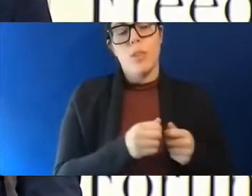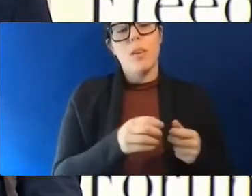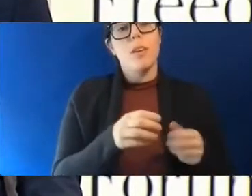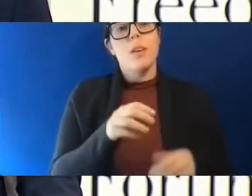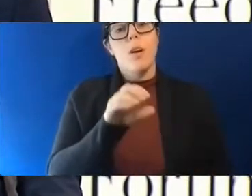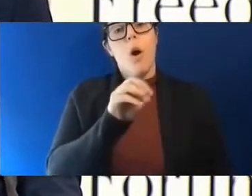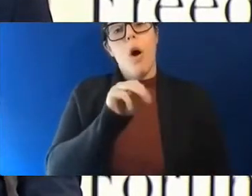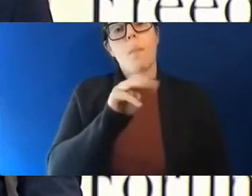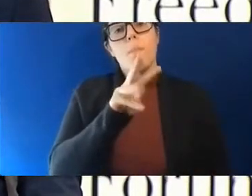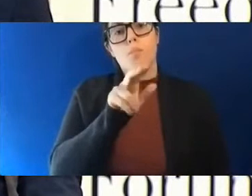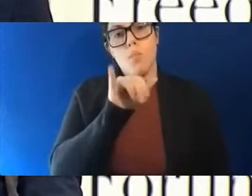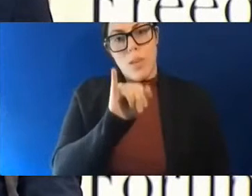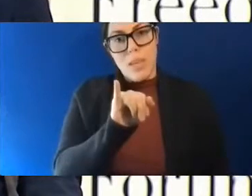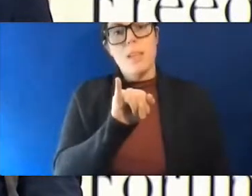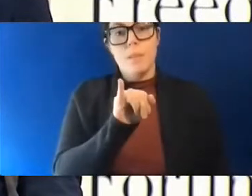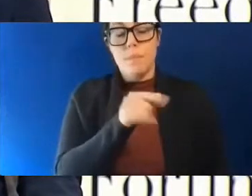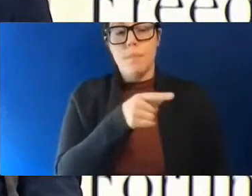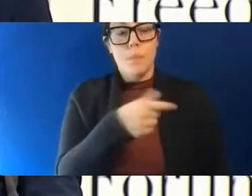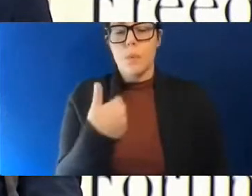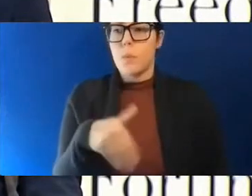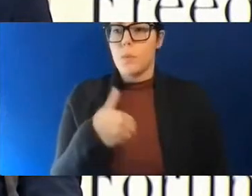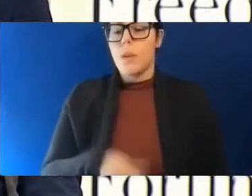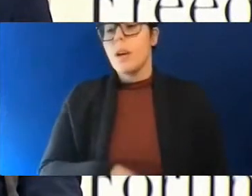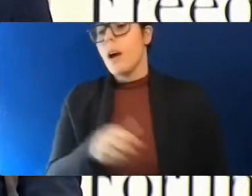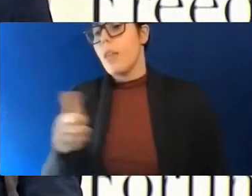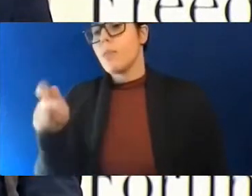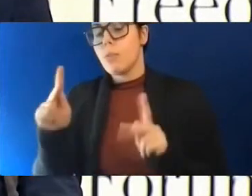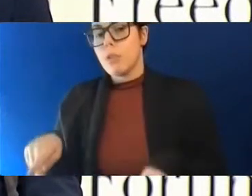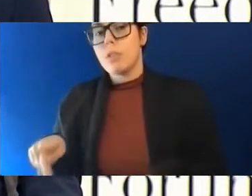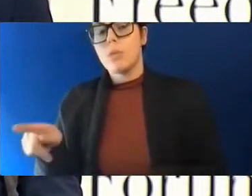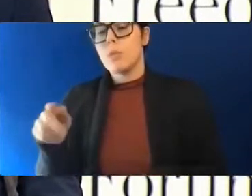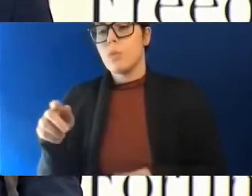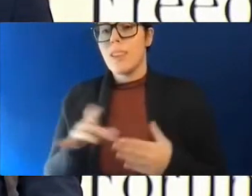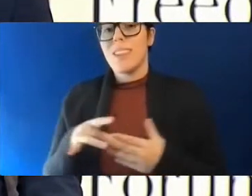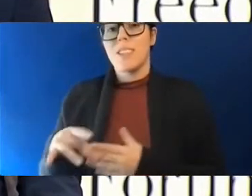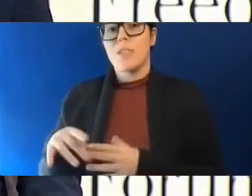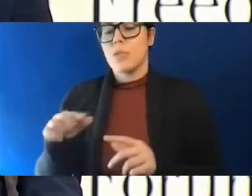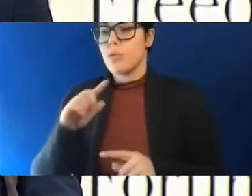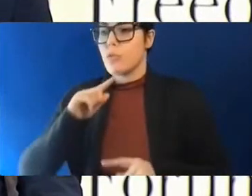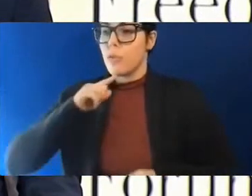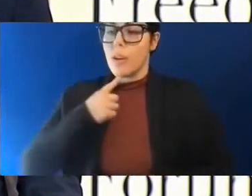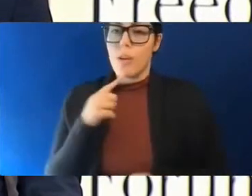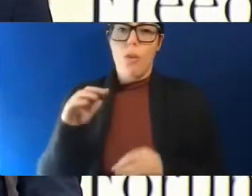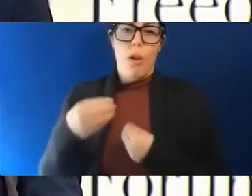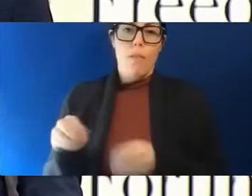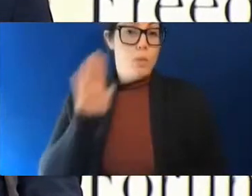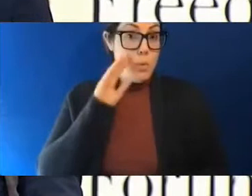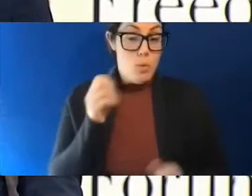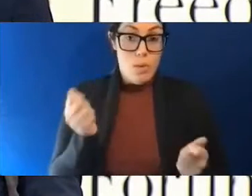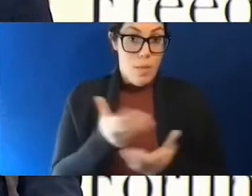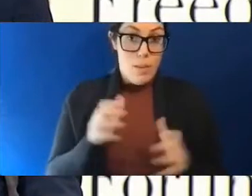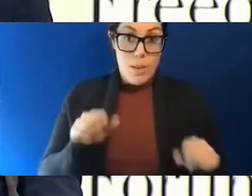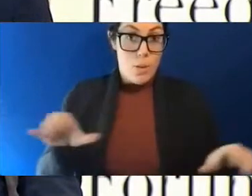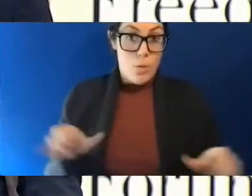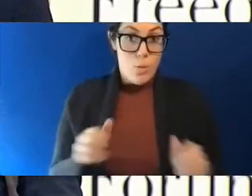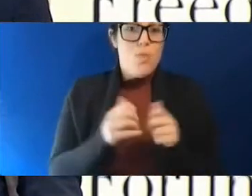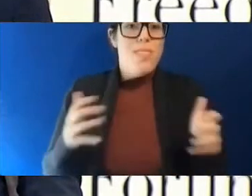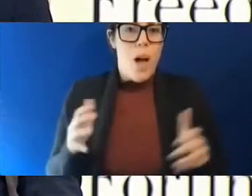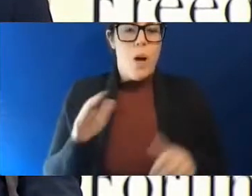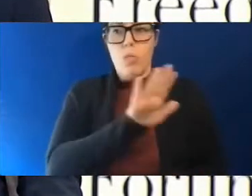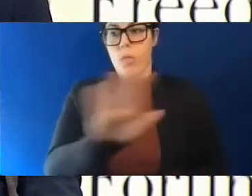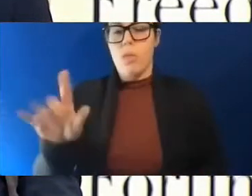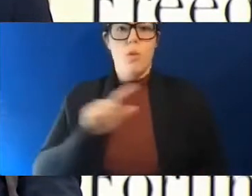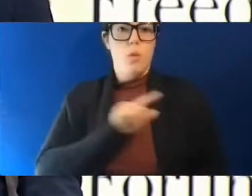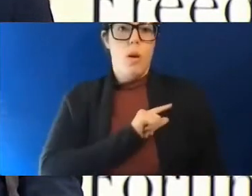Inclusion, and Sidney Page, who leads one of our critical offices. As you all know, nothing is possible without the quality work of the